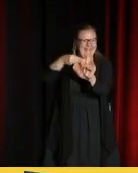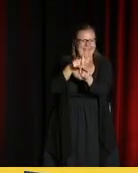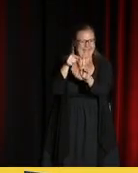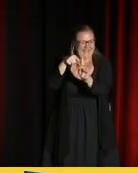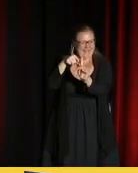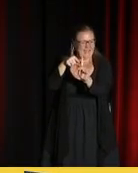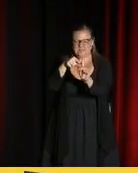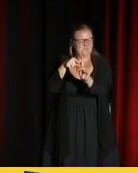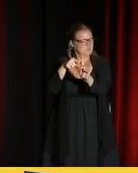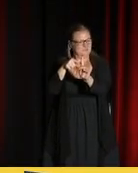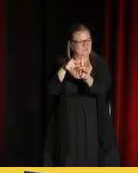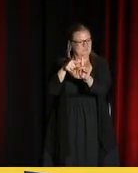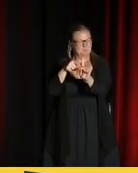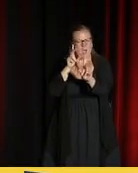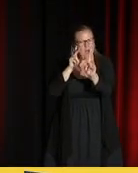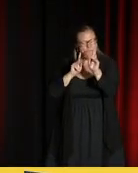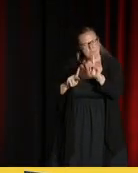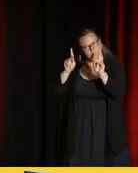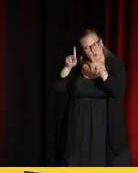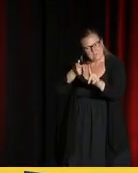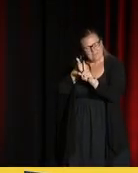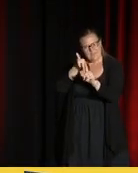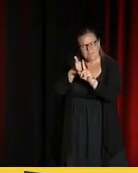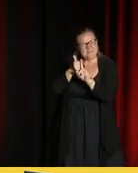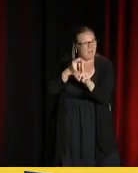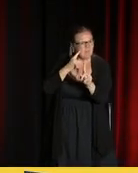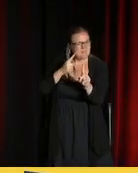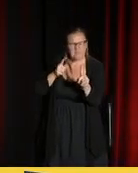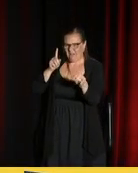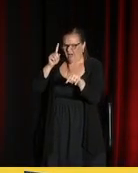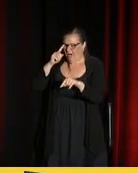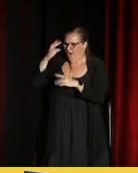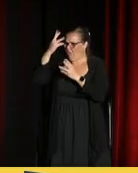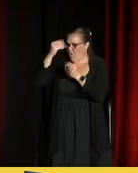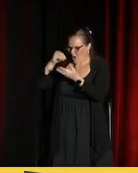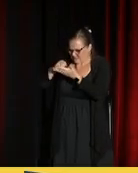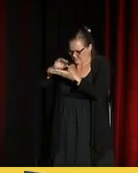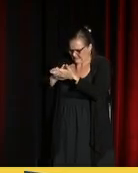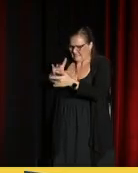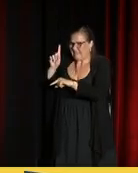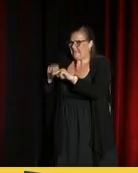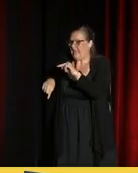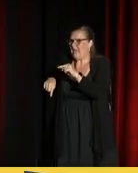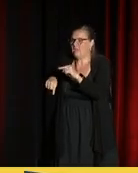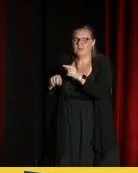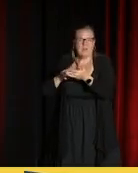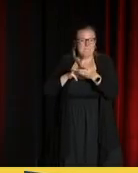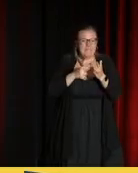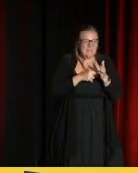who can't put their thoughts on paper is sometimes assumed not to have thoughts.